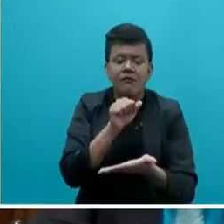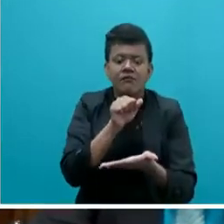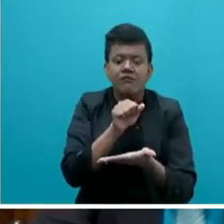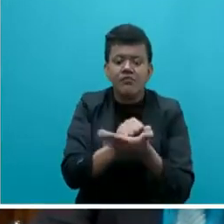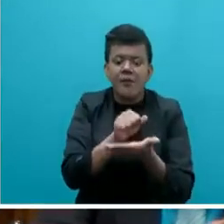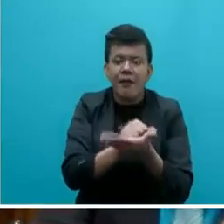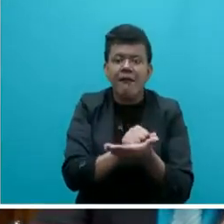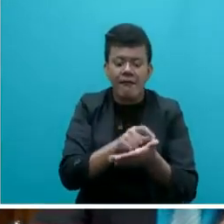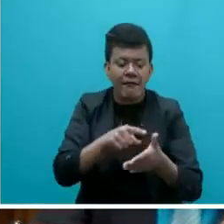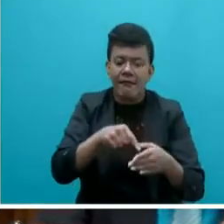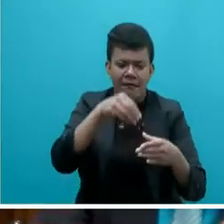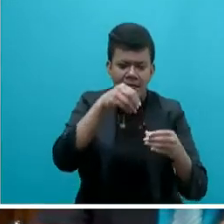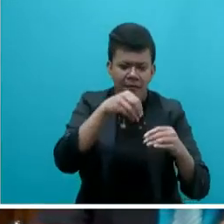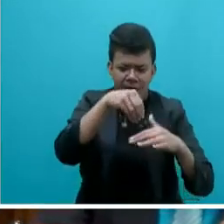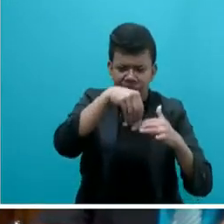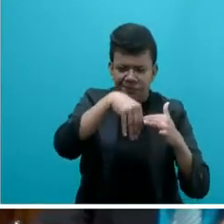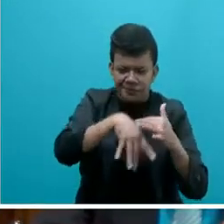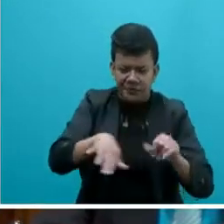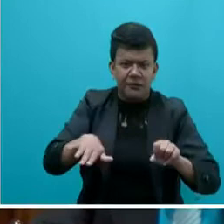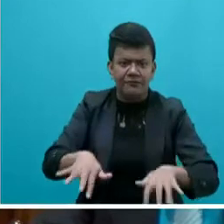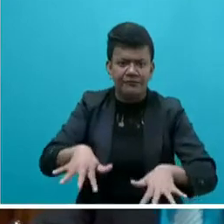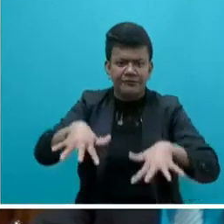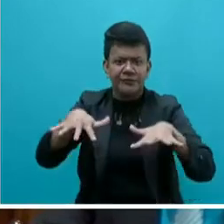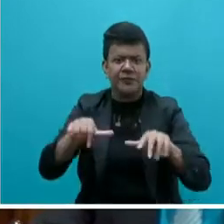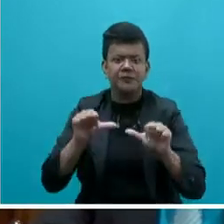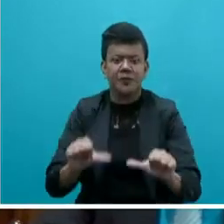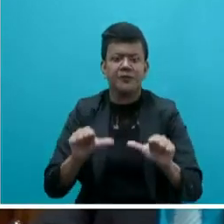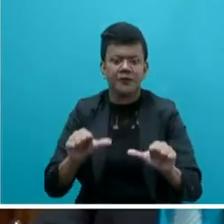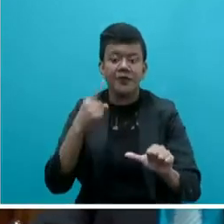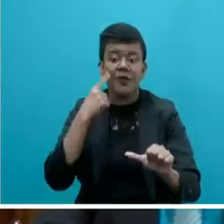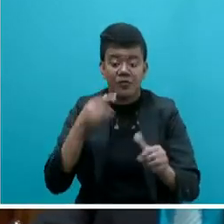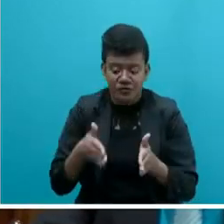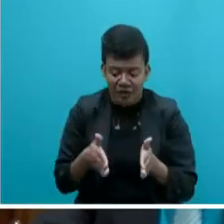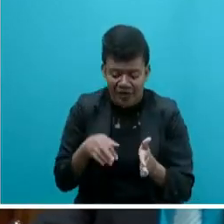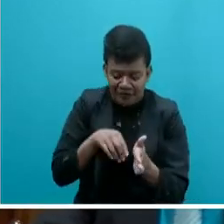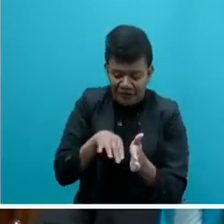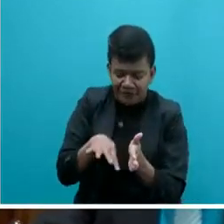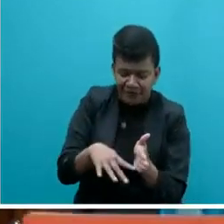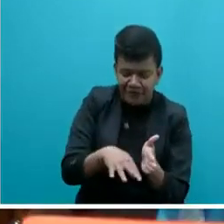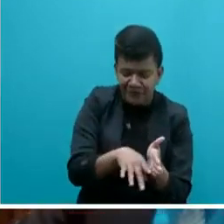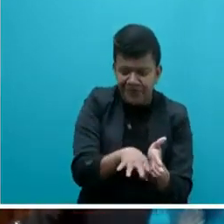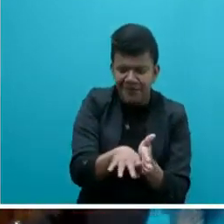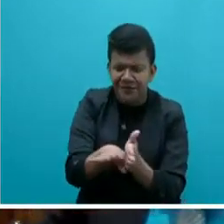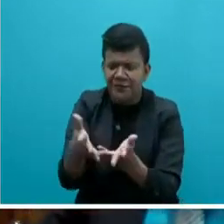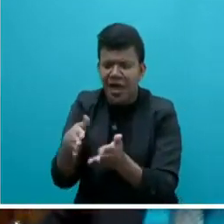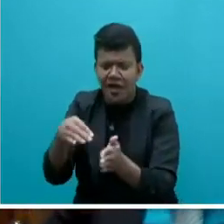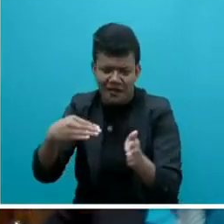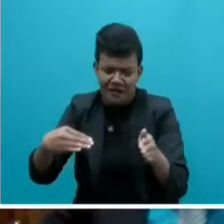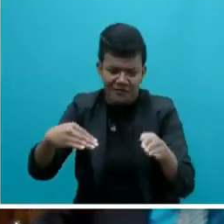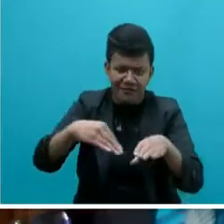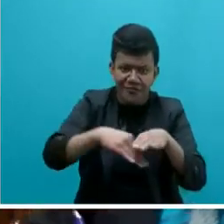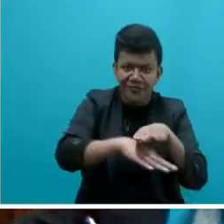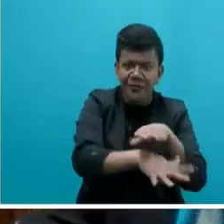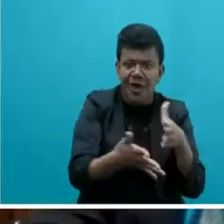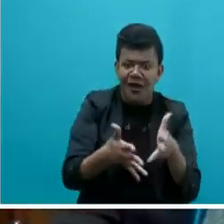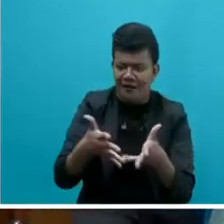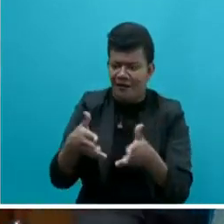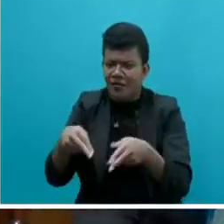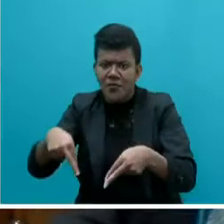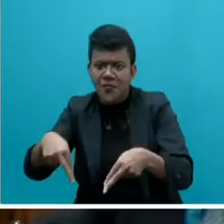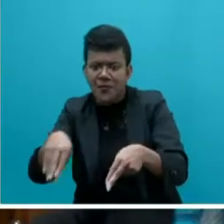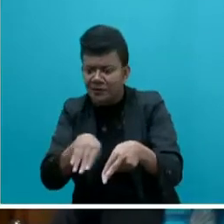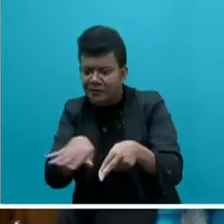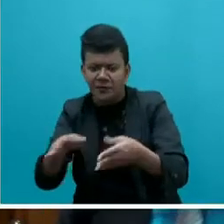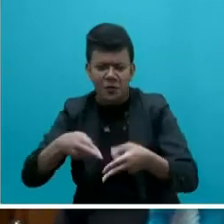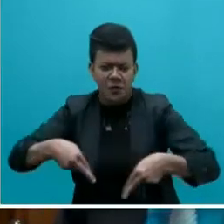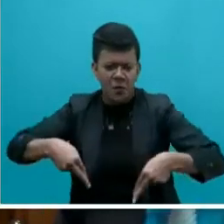agriculture, irrigation solutions, waterway drainage, and river embankment and coastal management activities, all